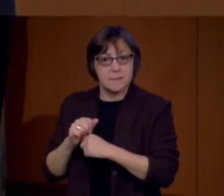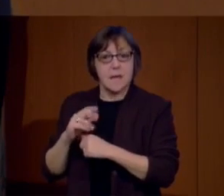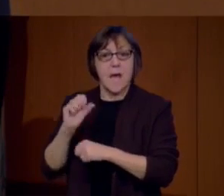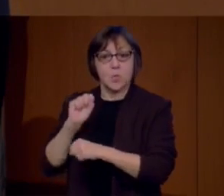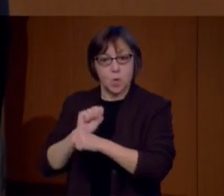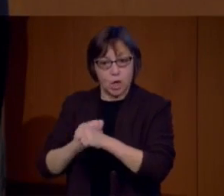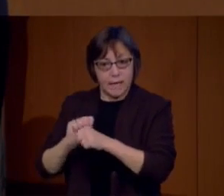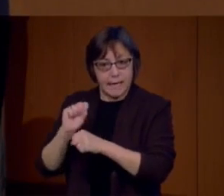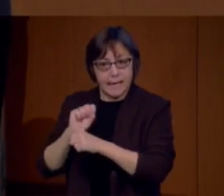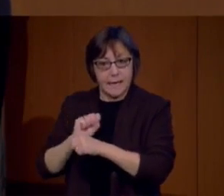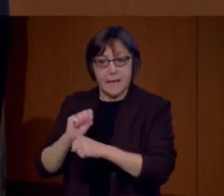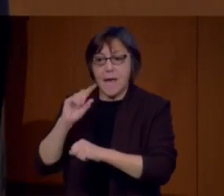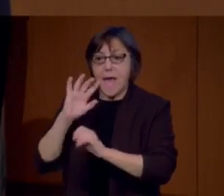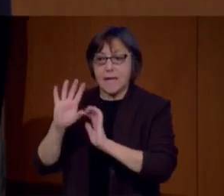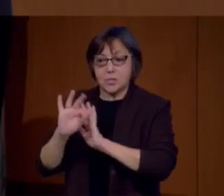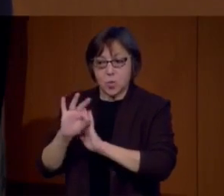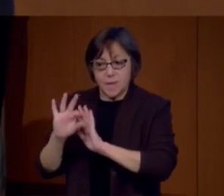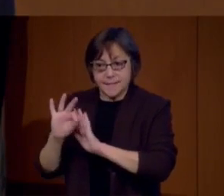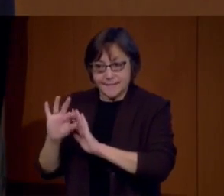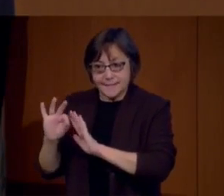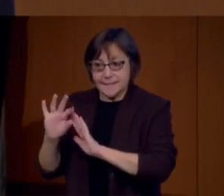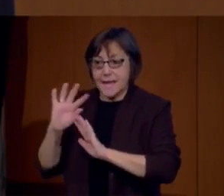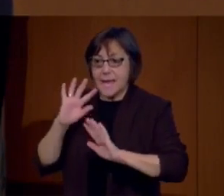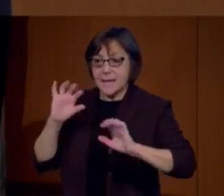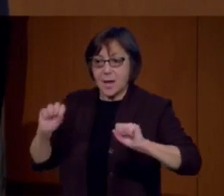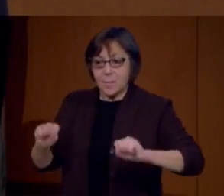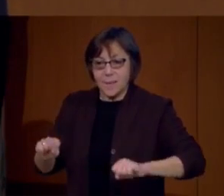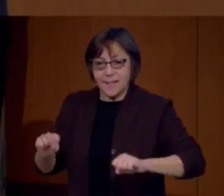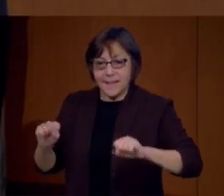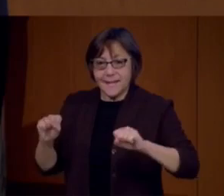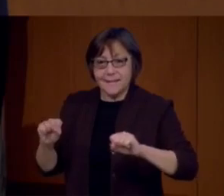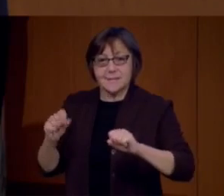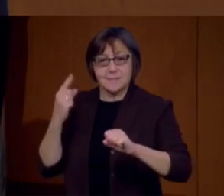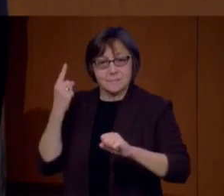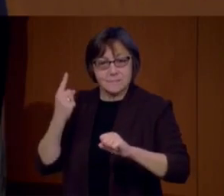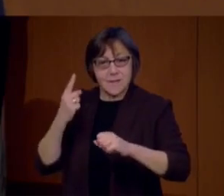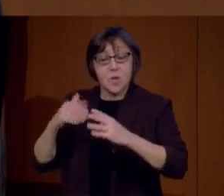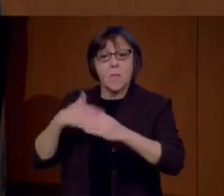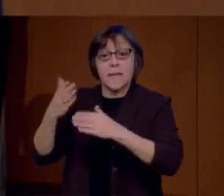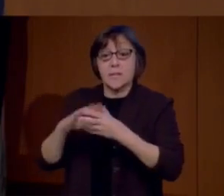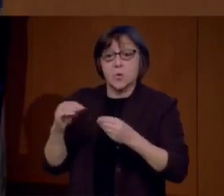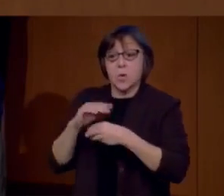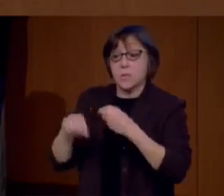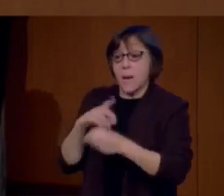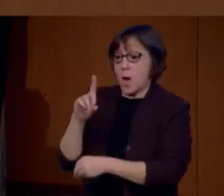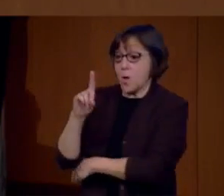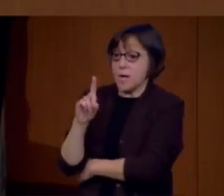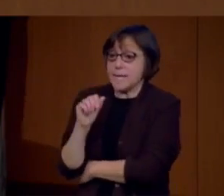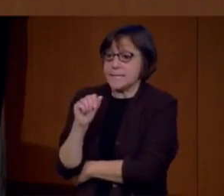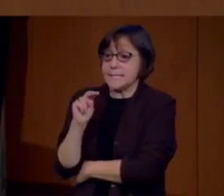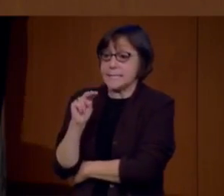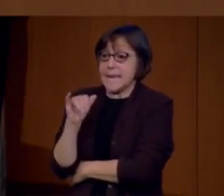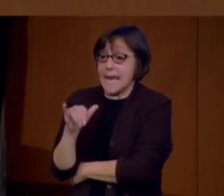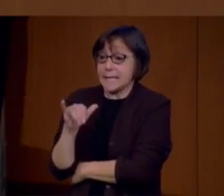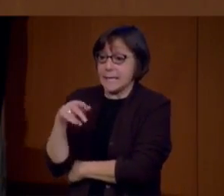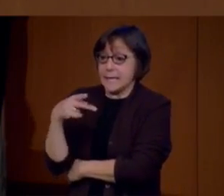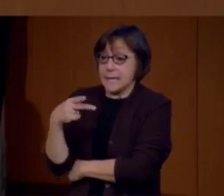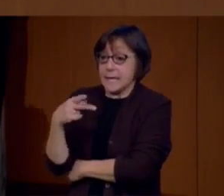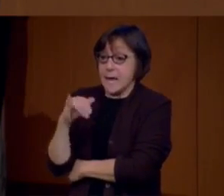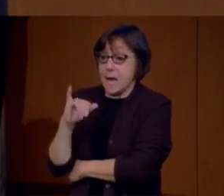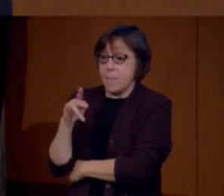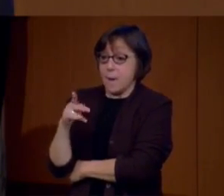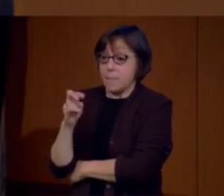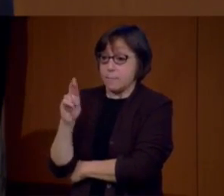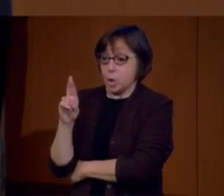and choices and abilities. The next story is about Danny Piper. So I met Danny